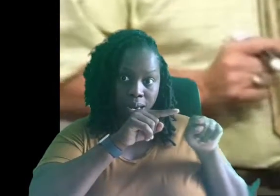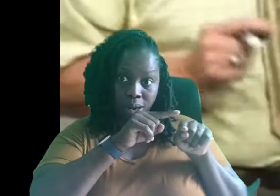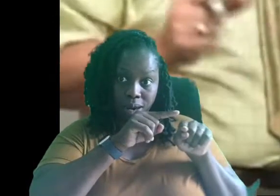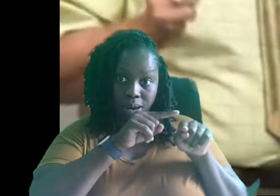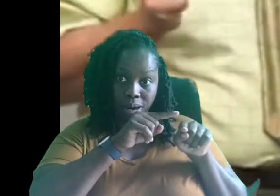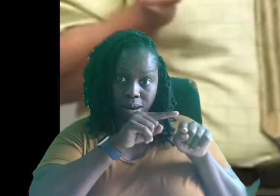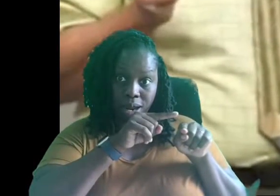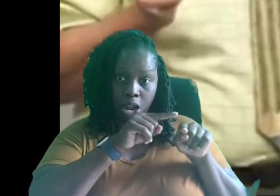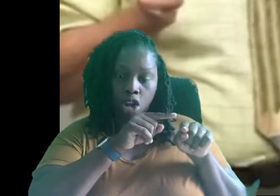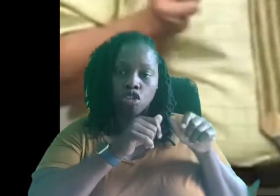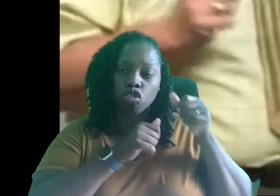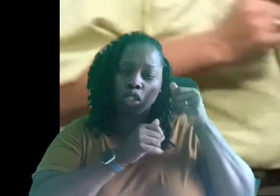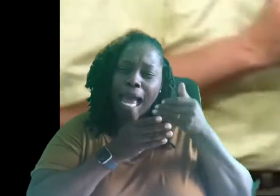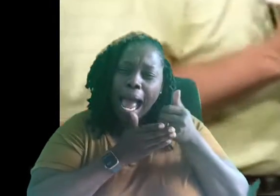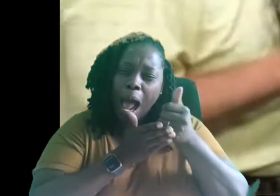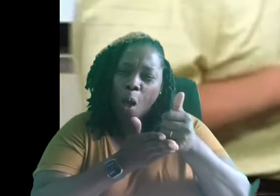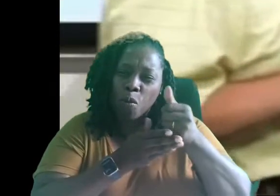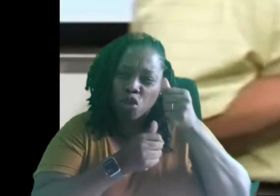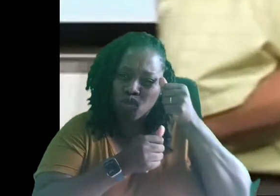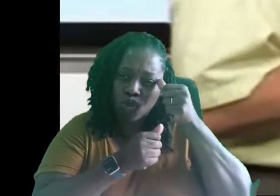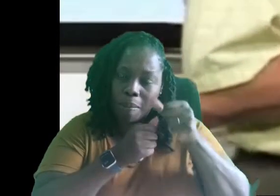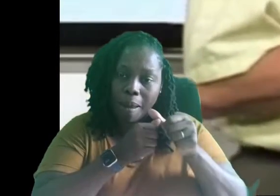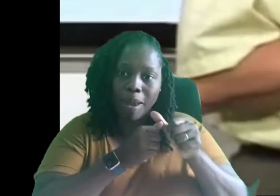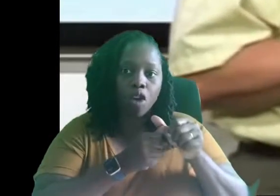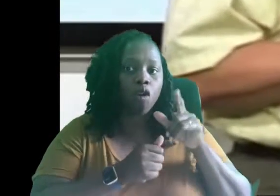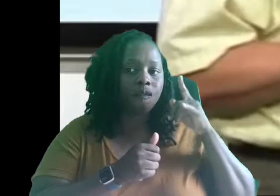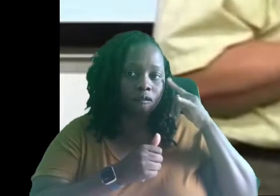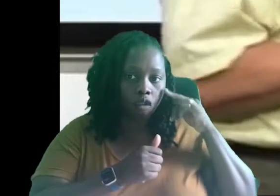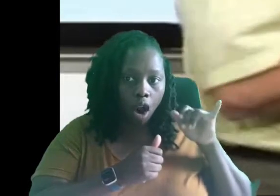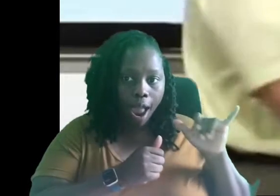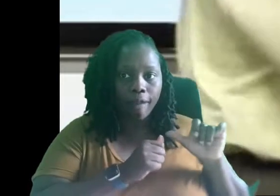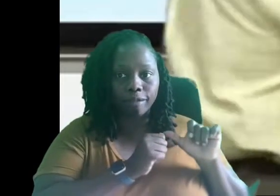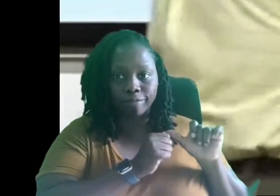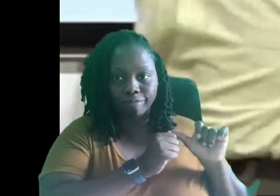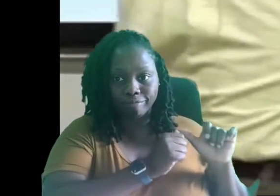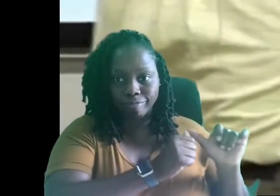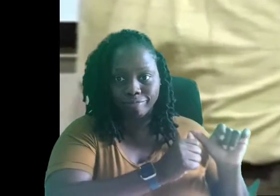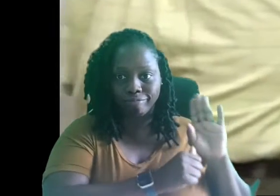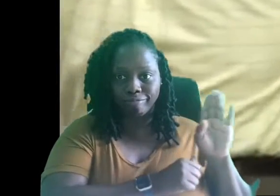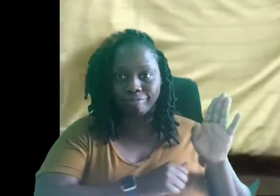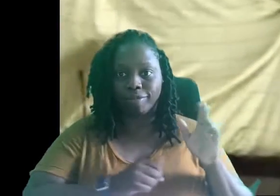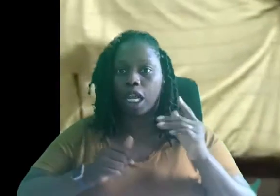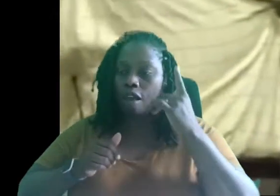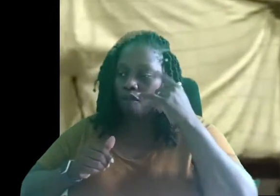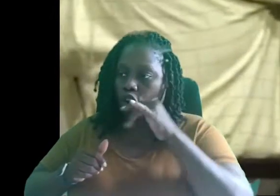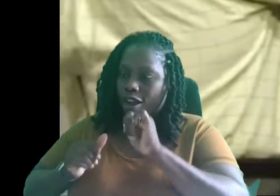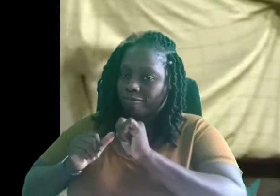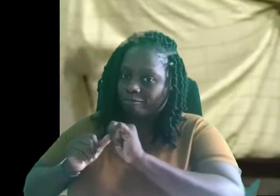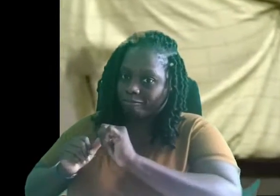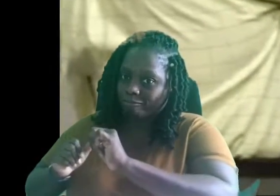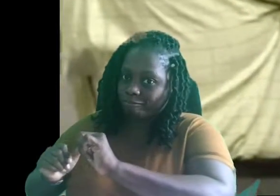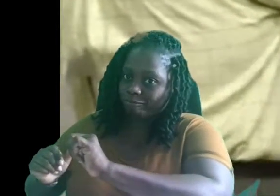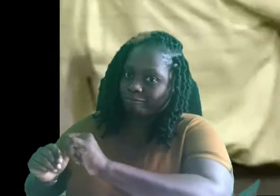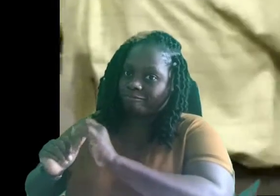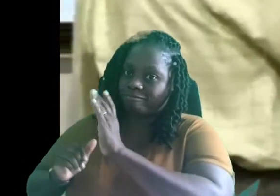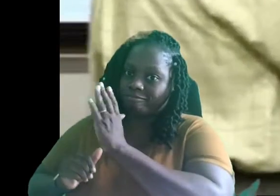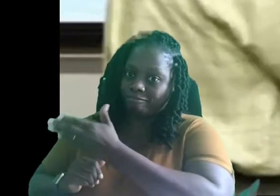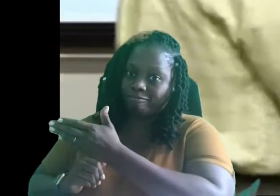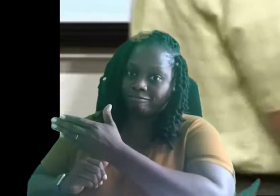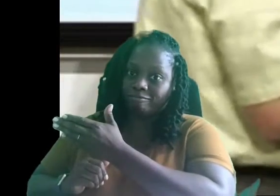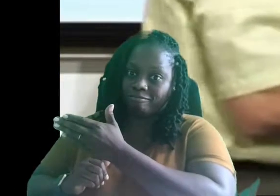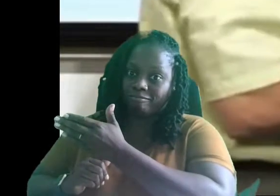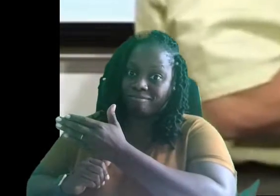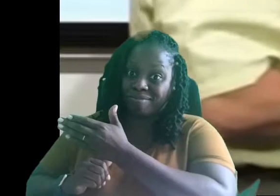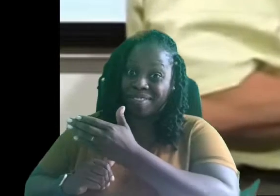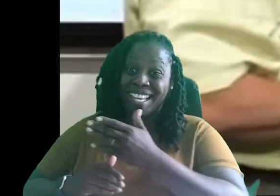of my lines to help you remember that they do go forever in that direction and forever in that direction.